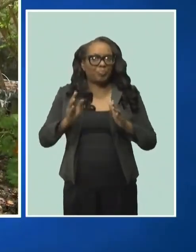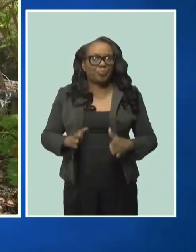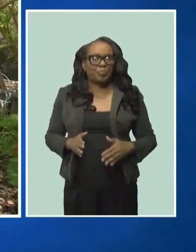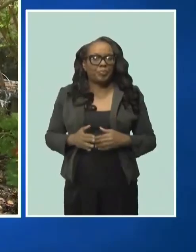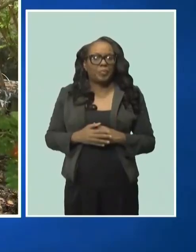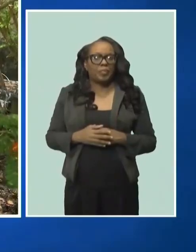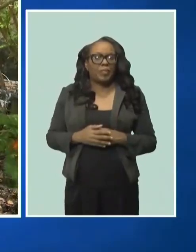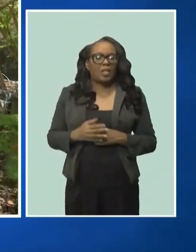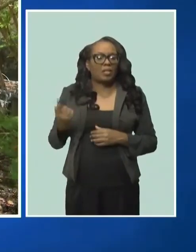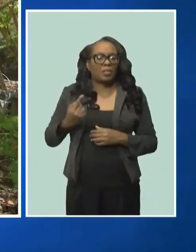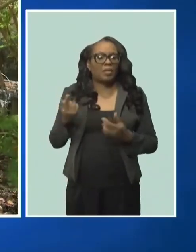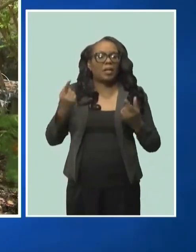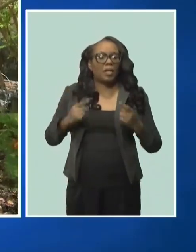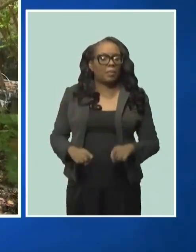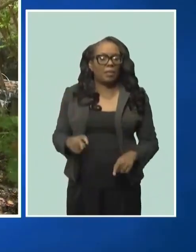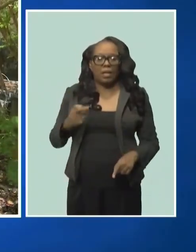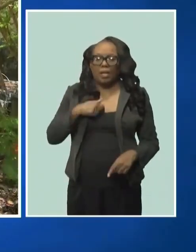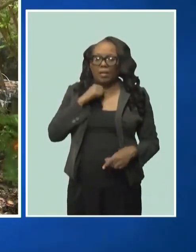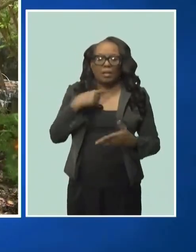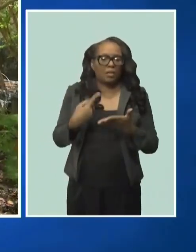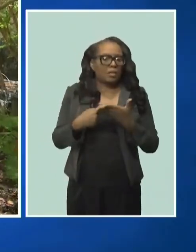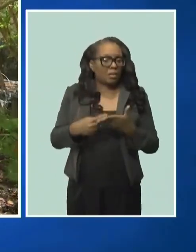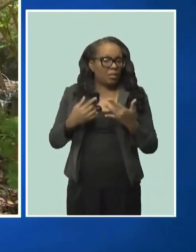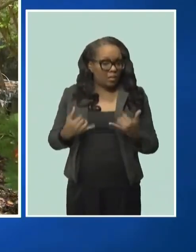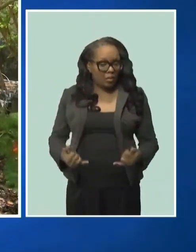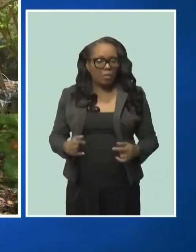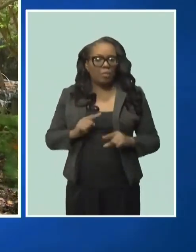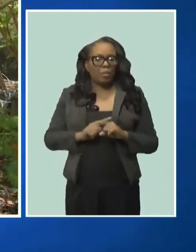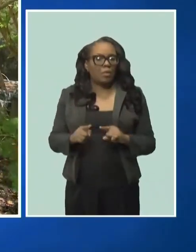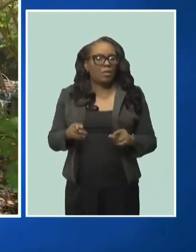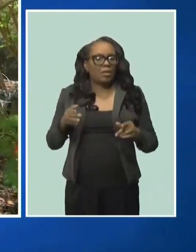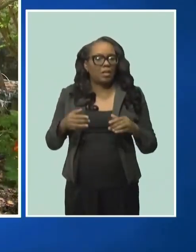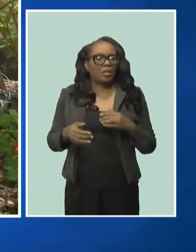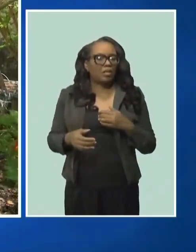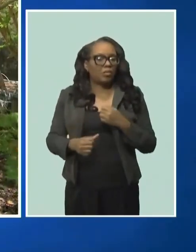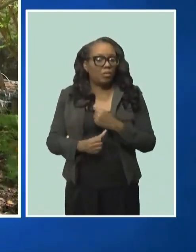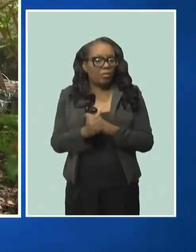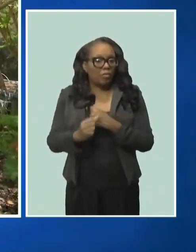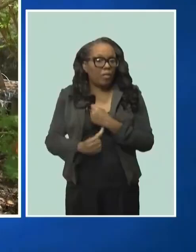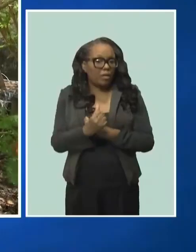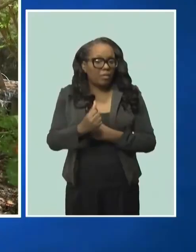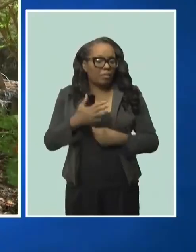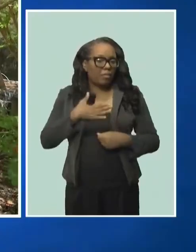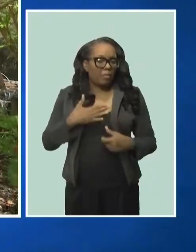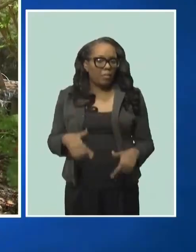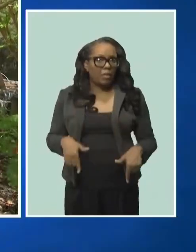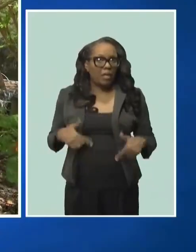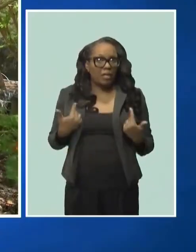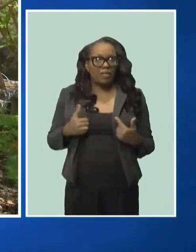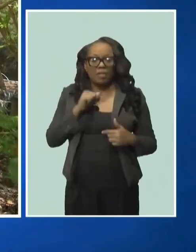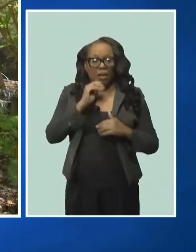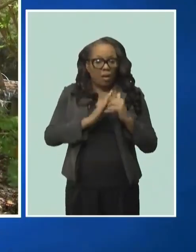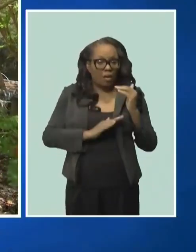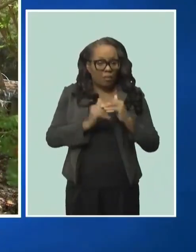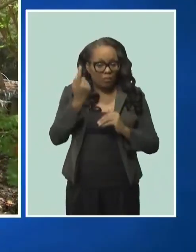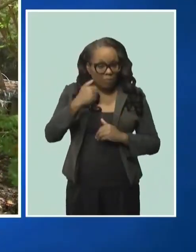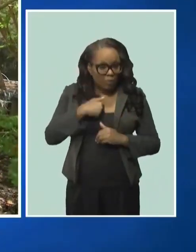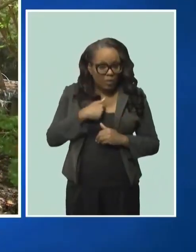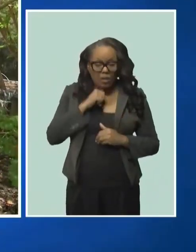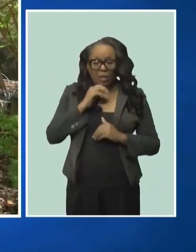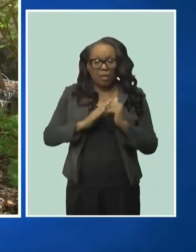happened thereafter that I will not discuss in the public's forum, but it is uncomfortable not only for me but my family and the residents.